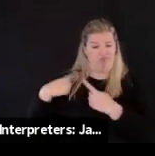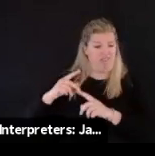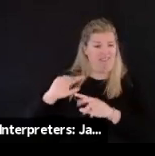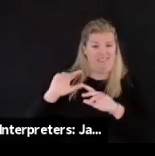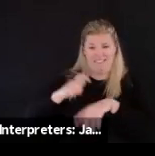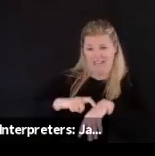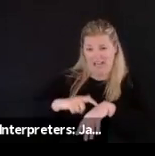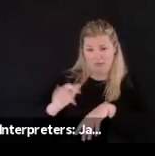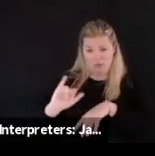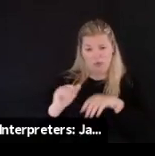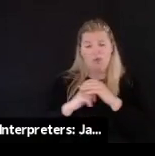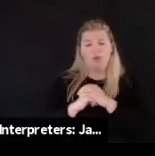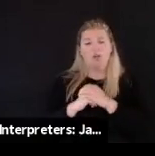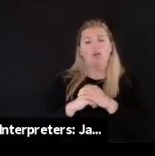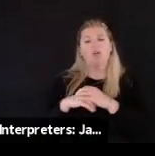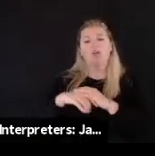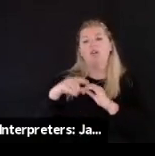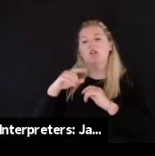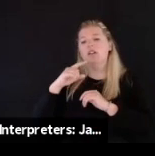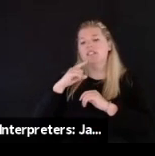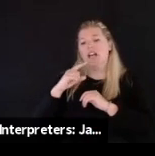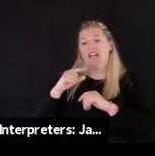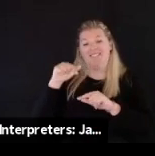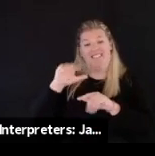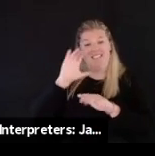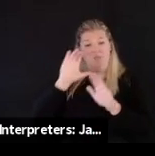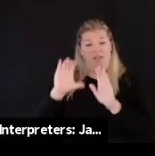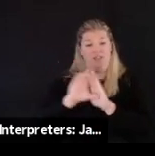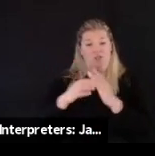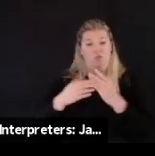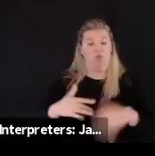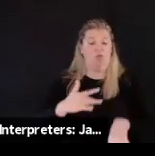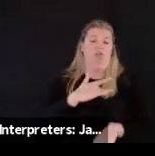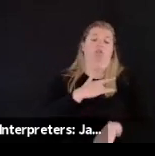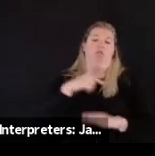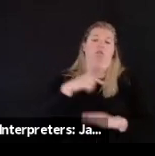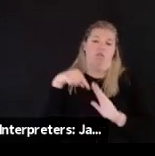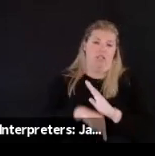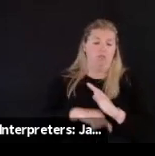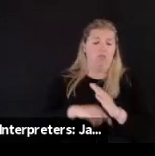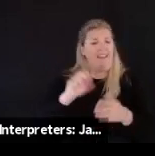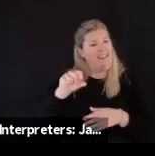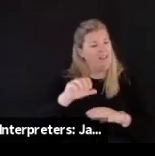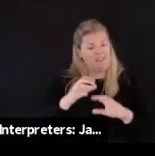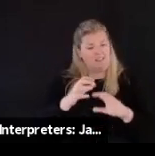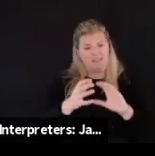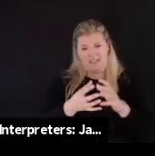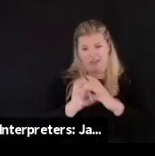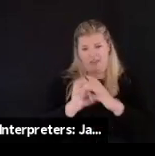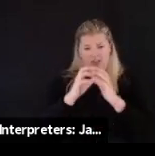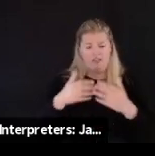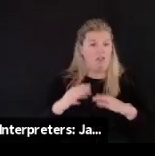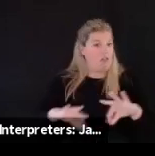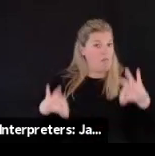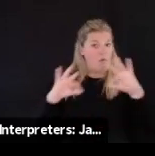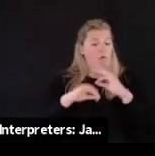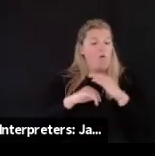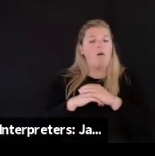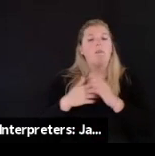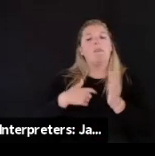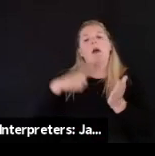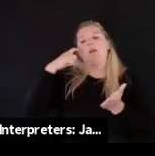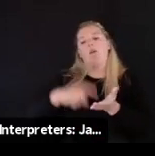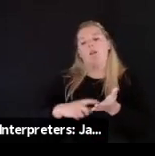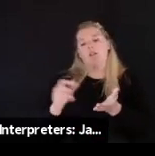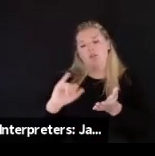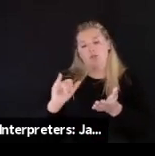these pictures are deep and meaningful, and absolutely intersectionality is so supremely important. One thing that I notice is